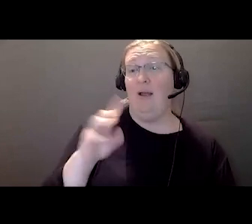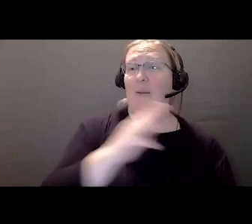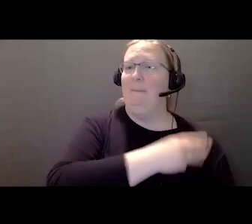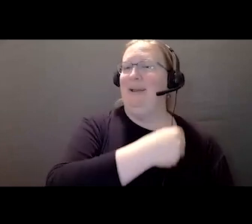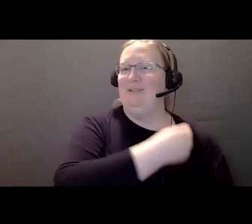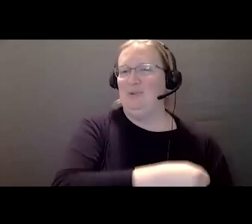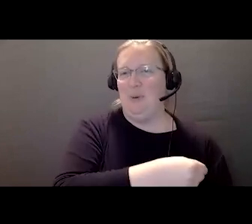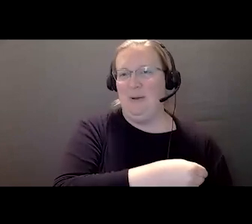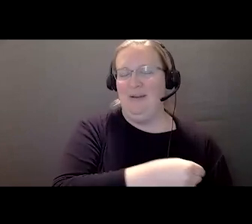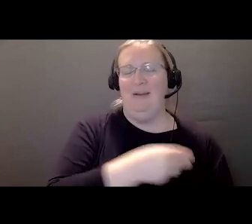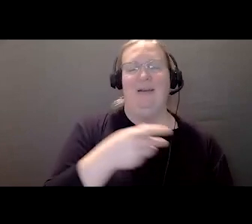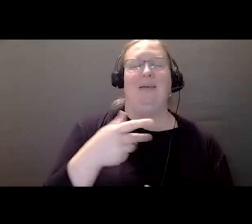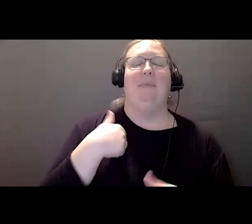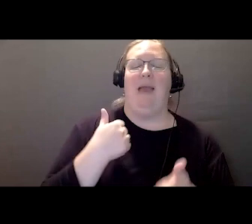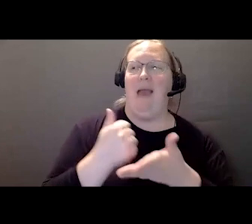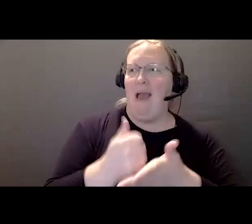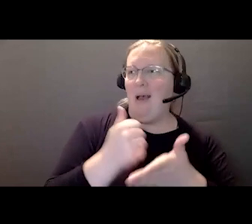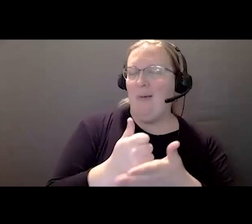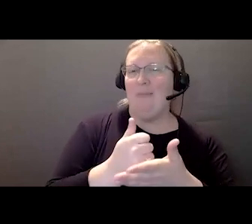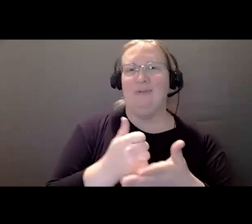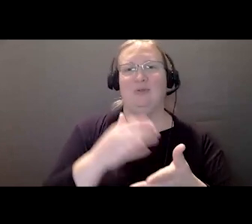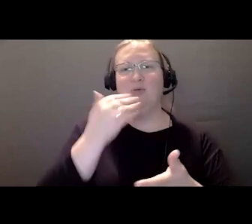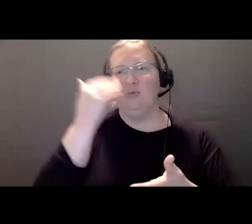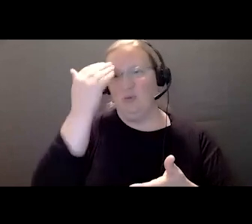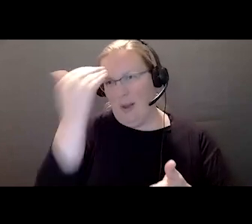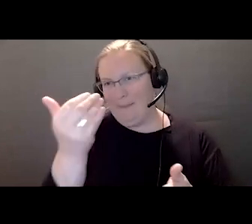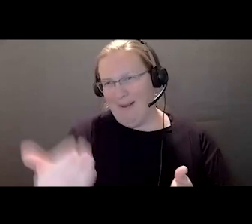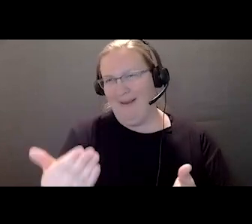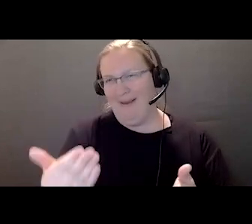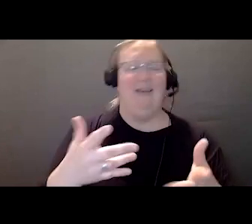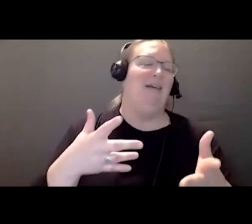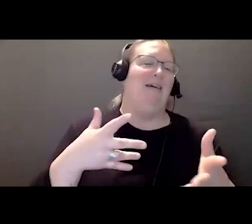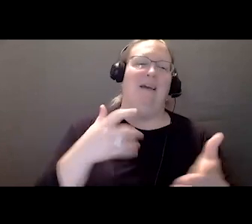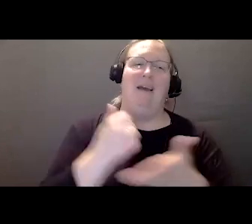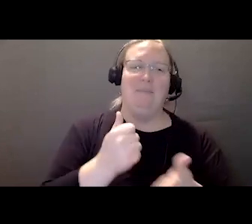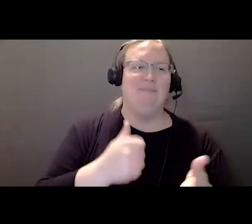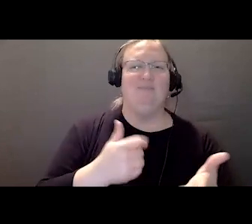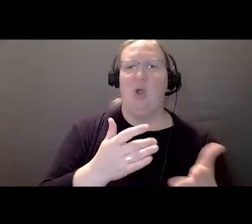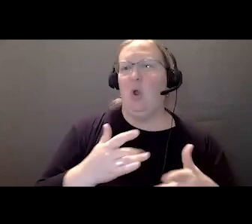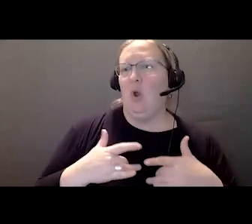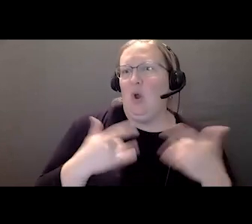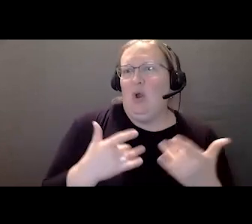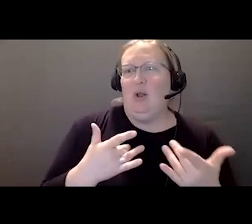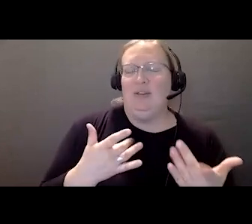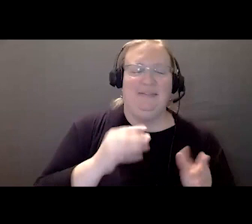with chores, including feeding the cows or getting up extra early to go feed the cats.